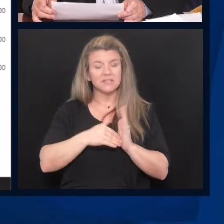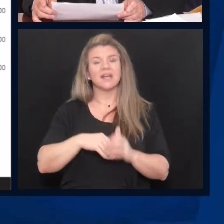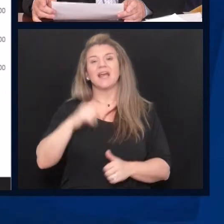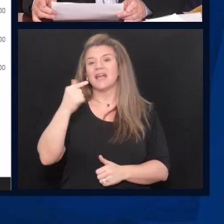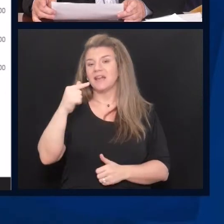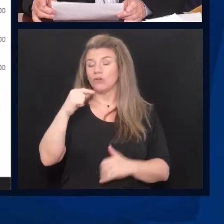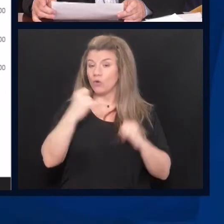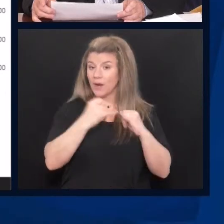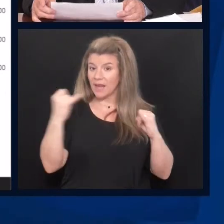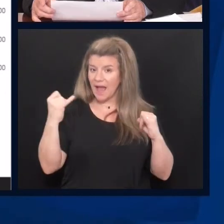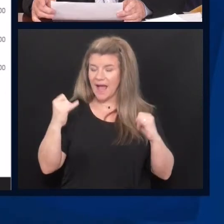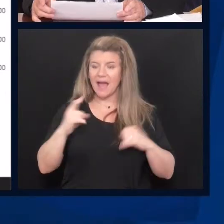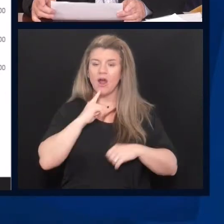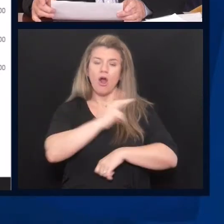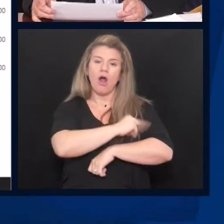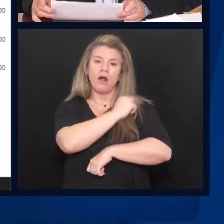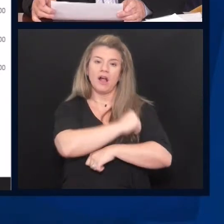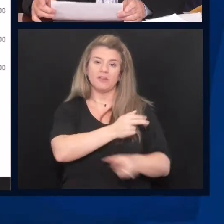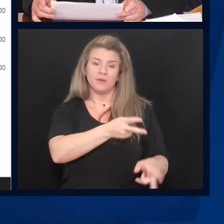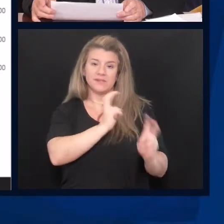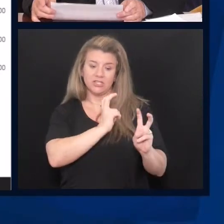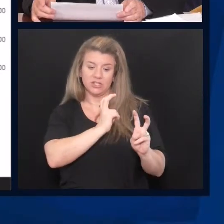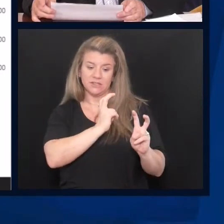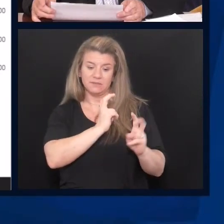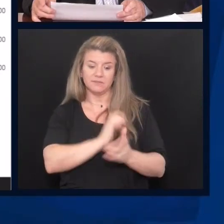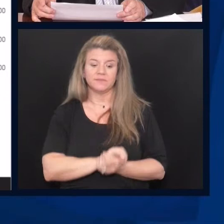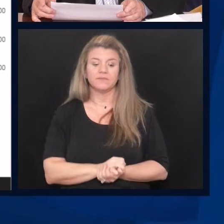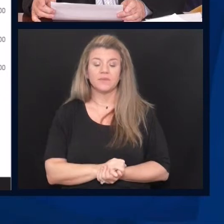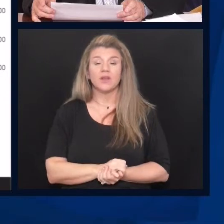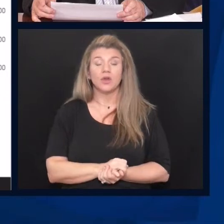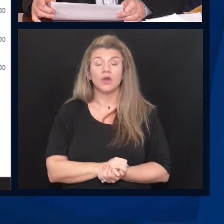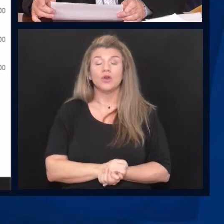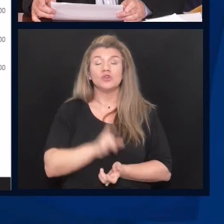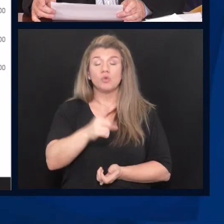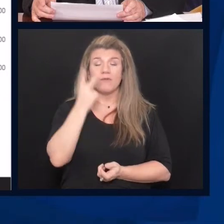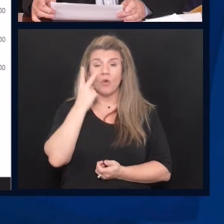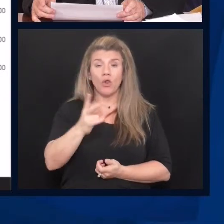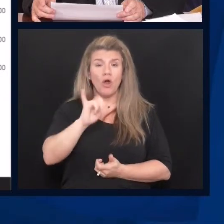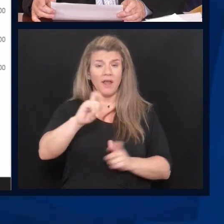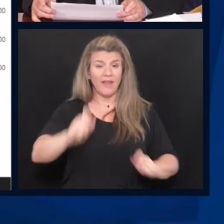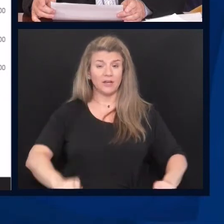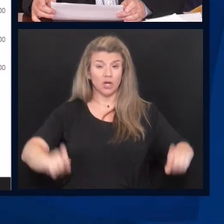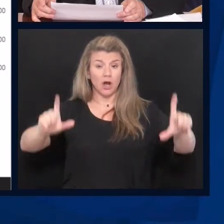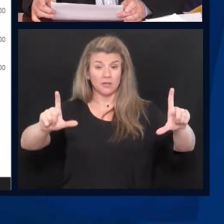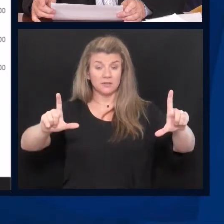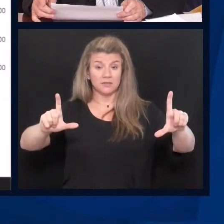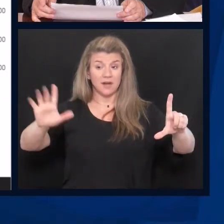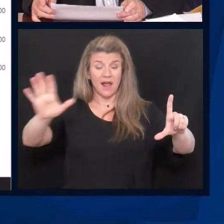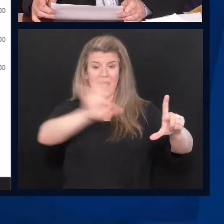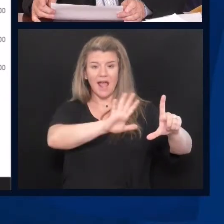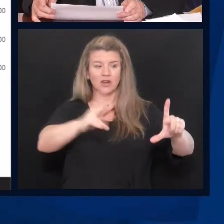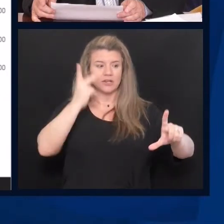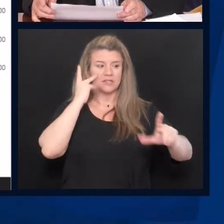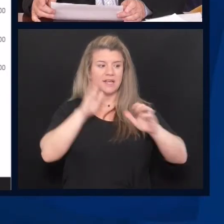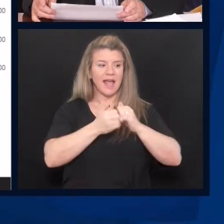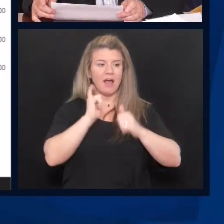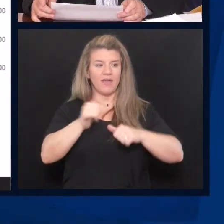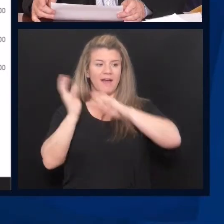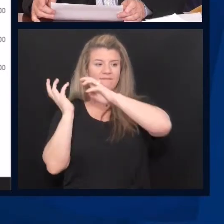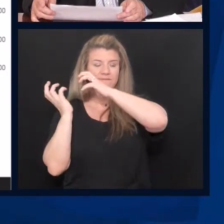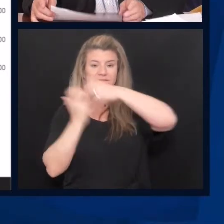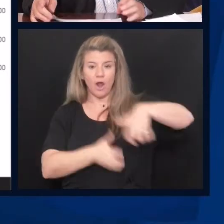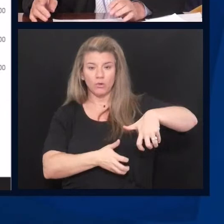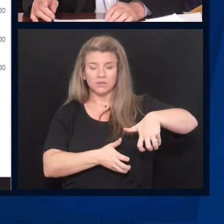green line are hospitalizations. And so if you'll just look at this and everything, how this all flows,